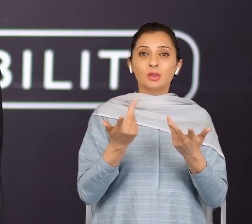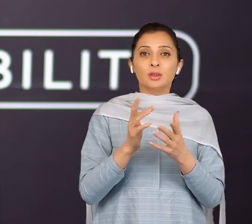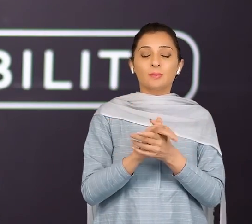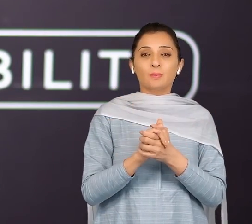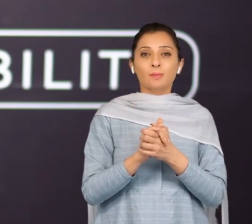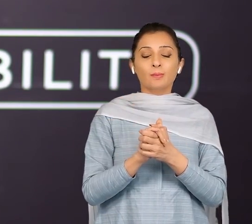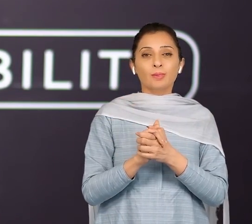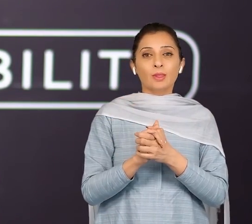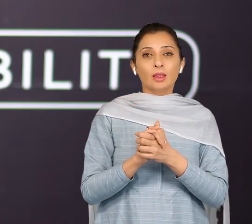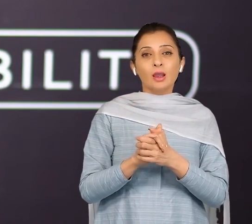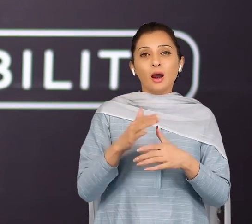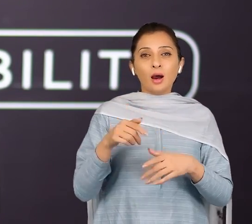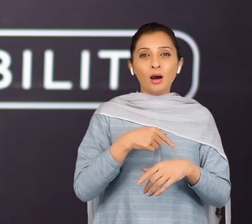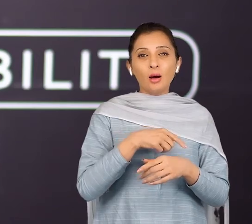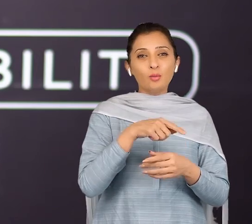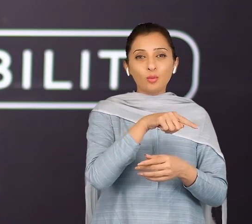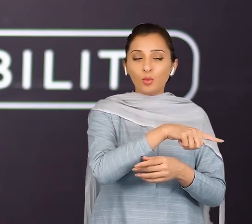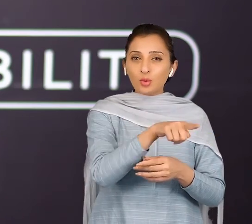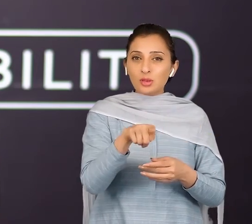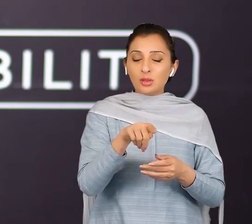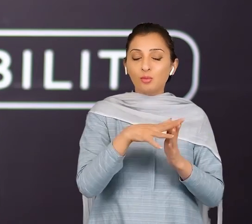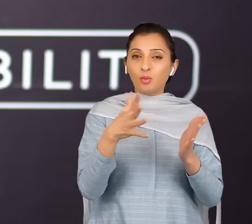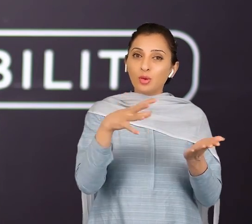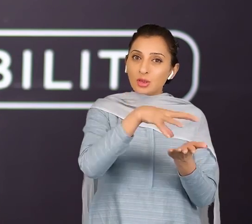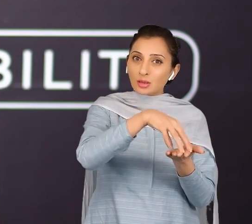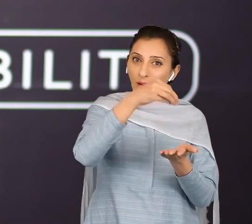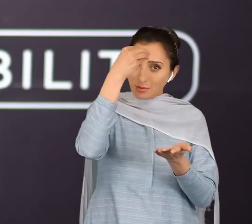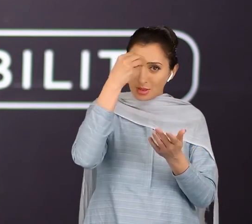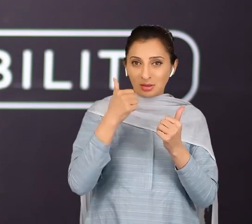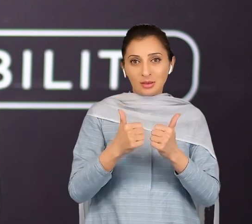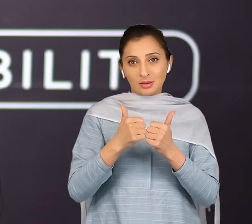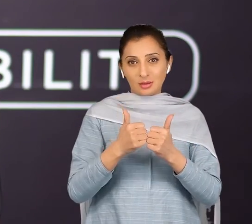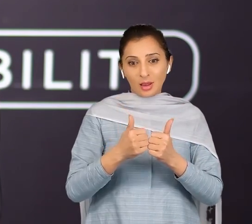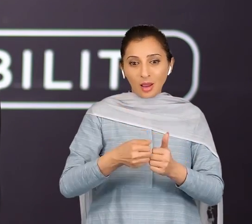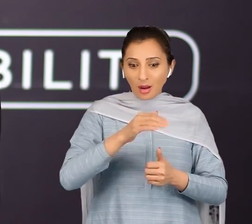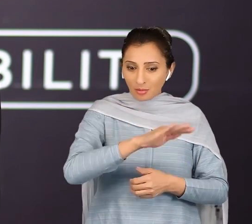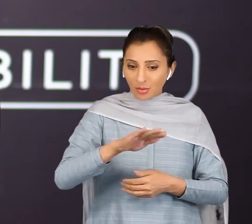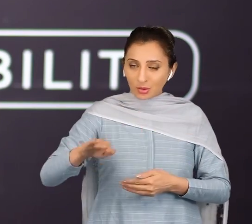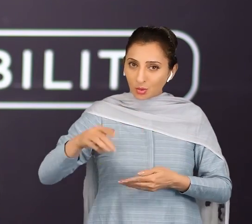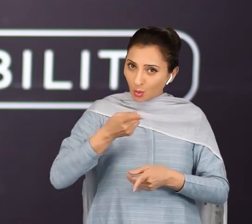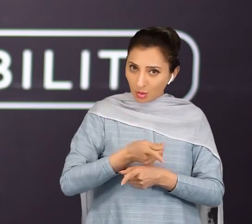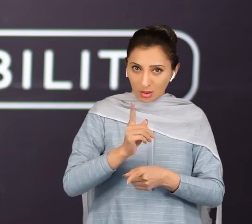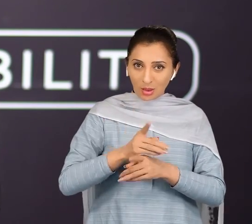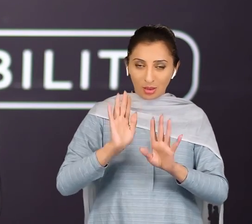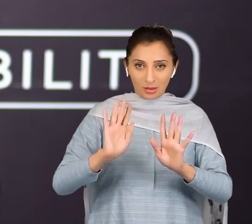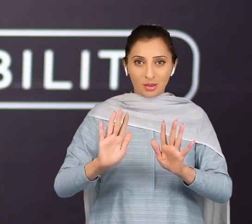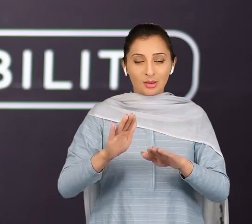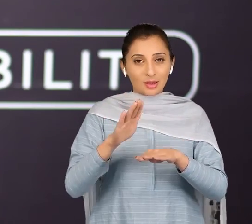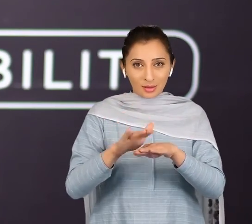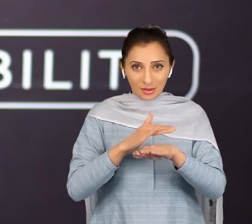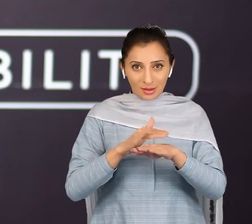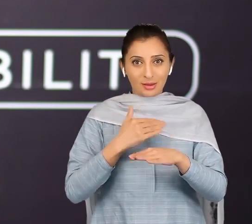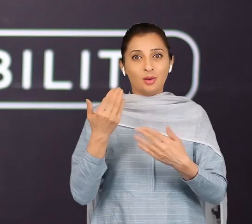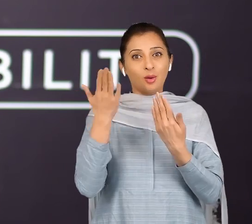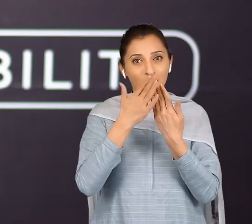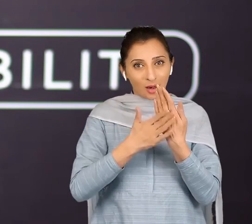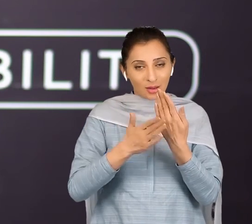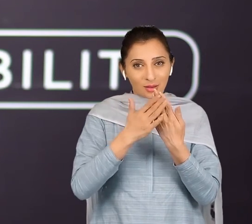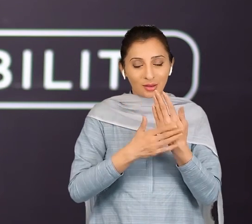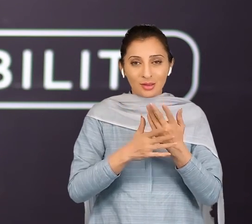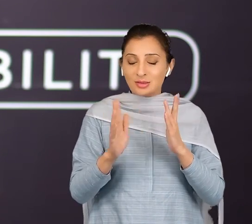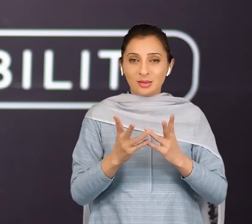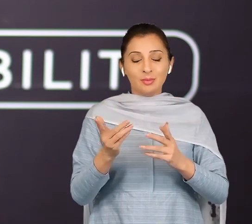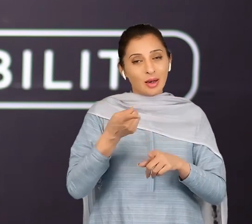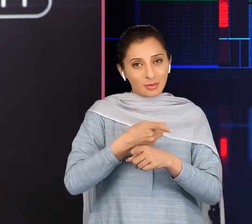this. We do this because there's so much we can learn from them. There's so much we can teach our kids. There's so much we can teach adults about compassion